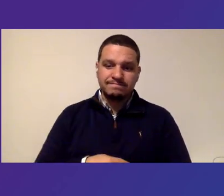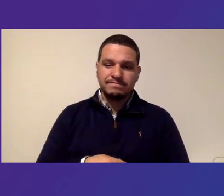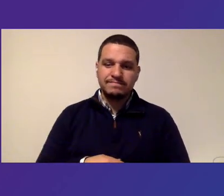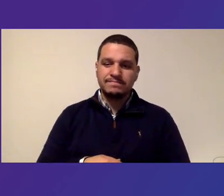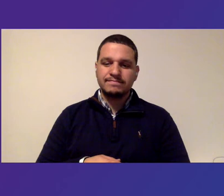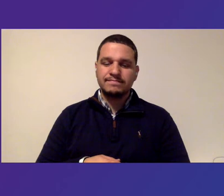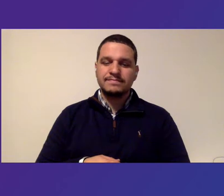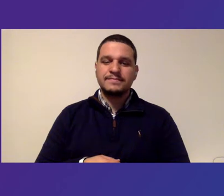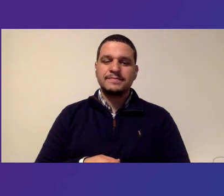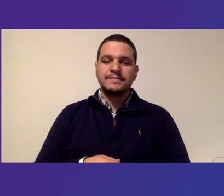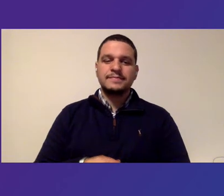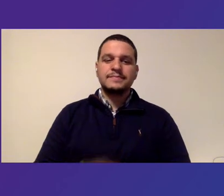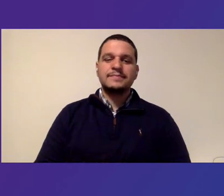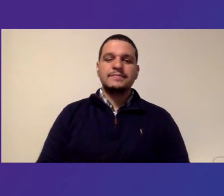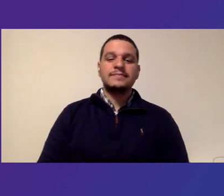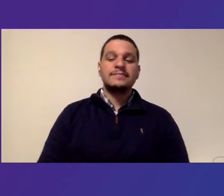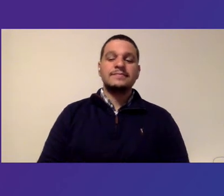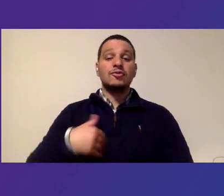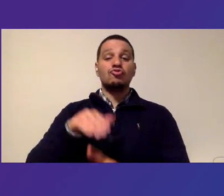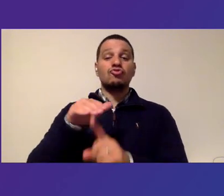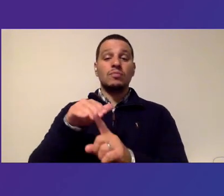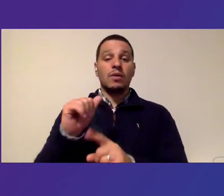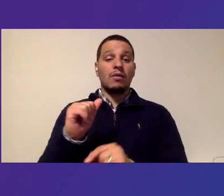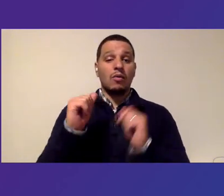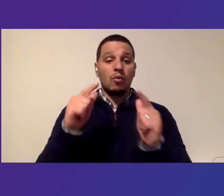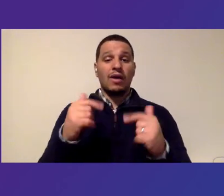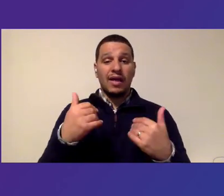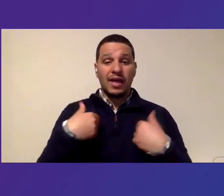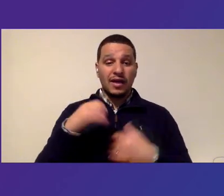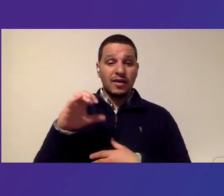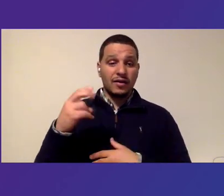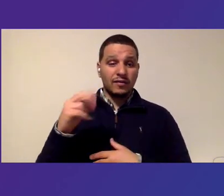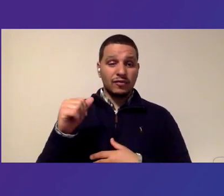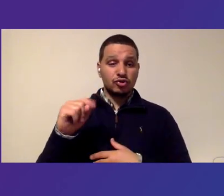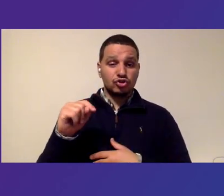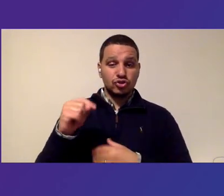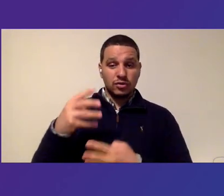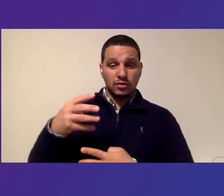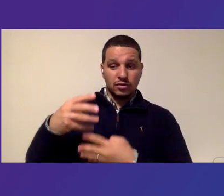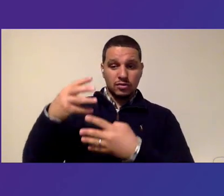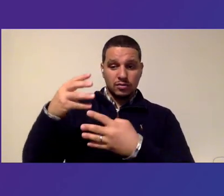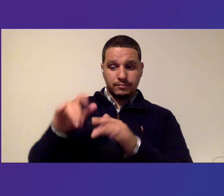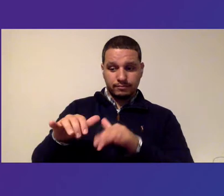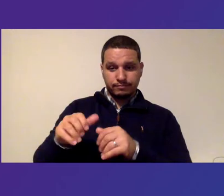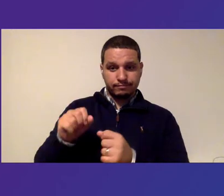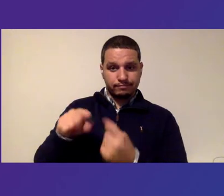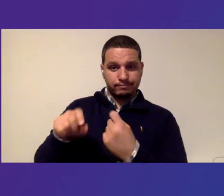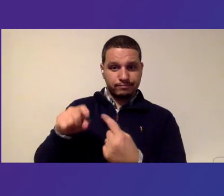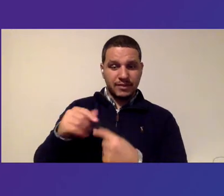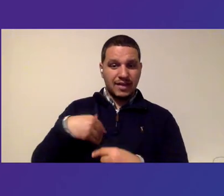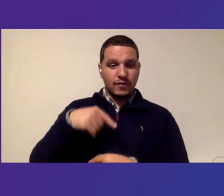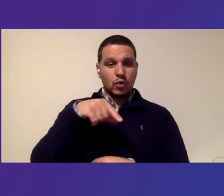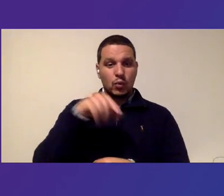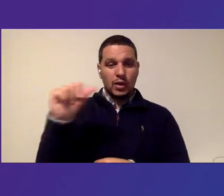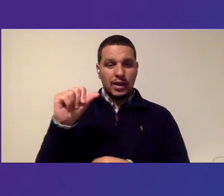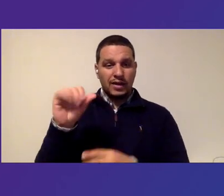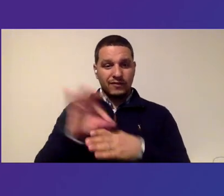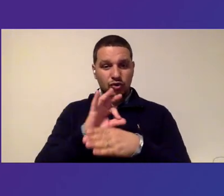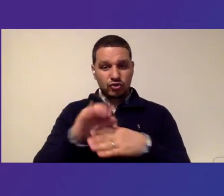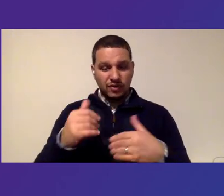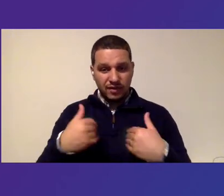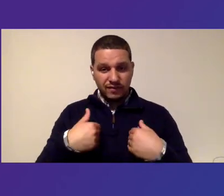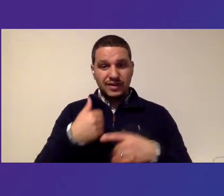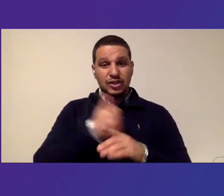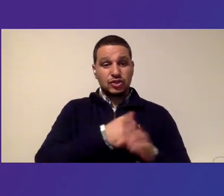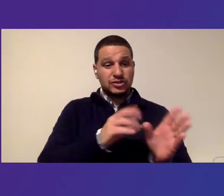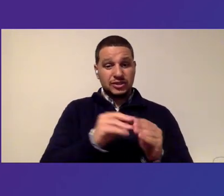And to remind us that we have chat interactive functions. We have the chat function, we have the Q&A function. Within each session,